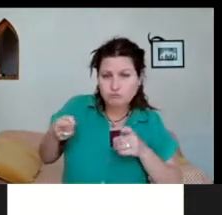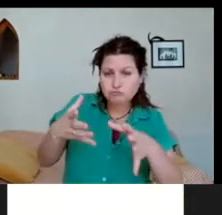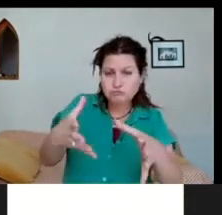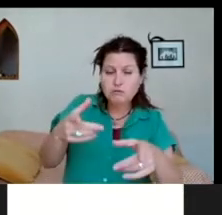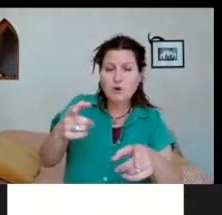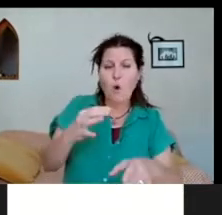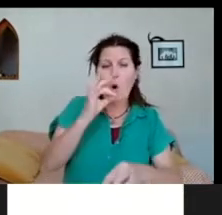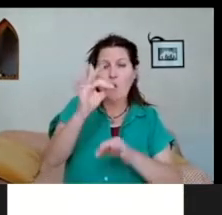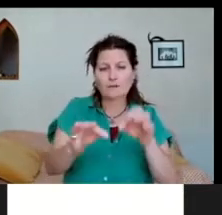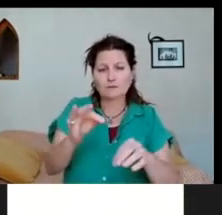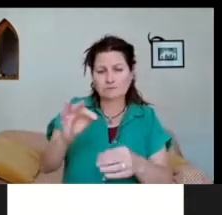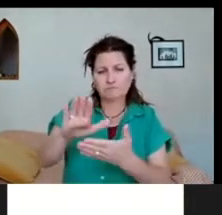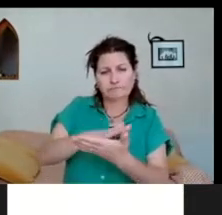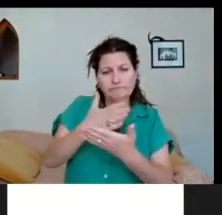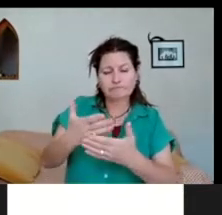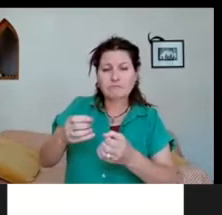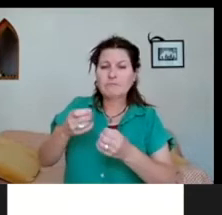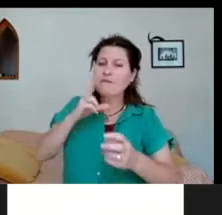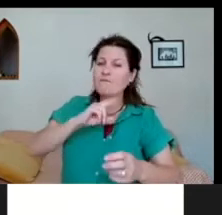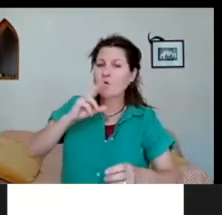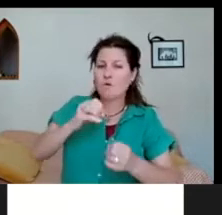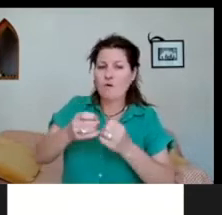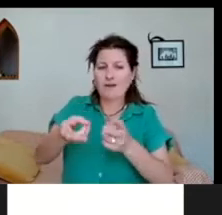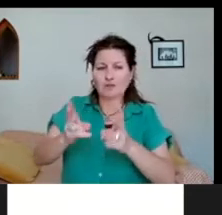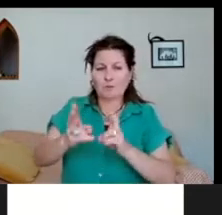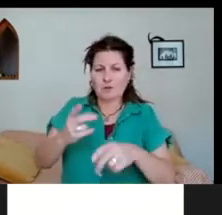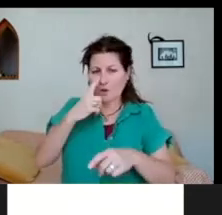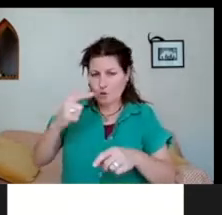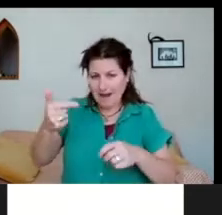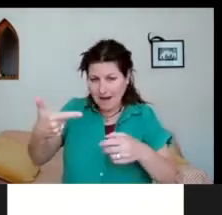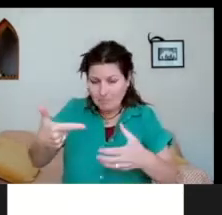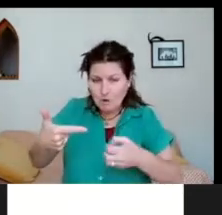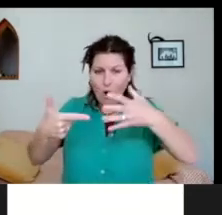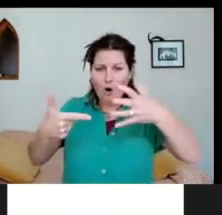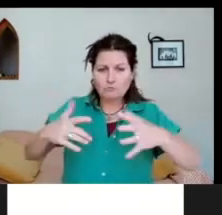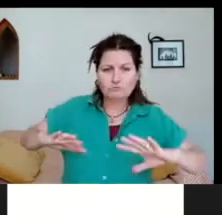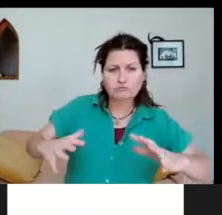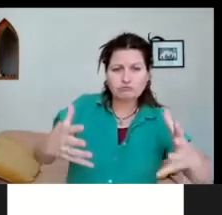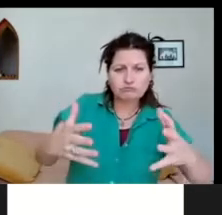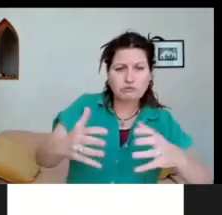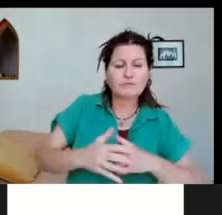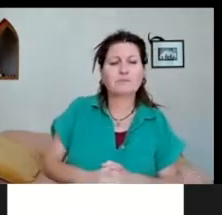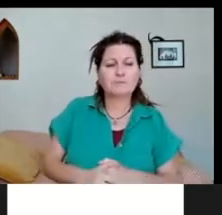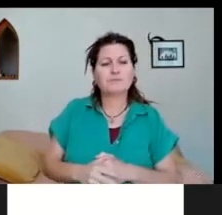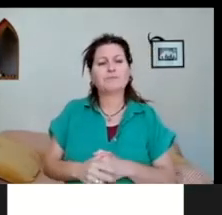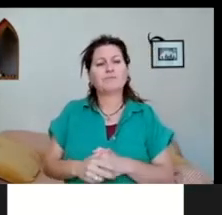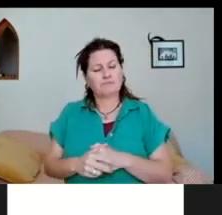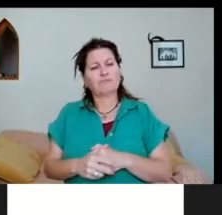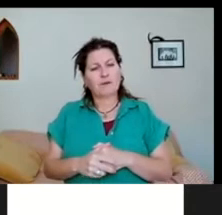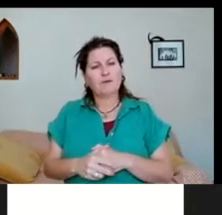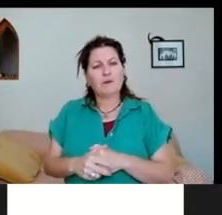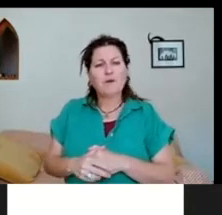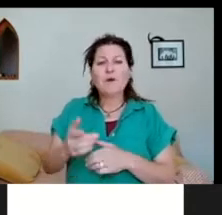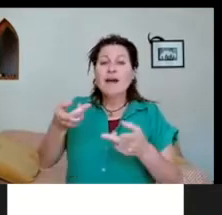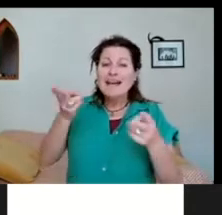There's also in the reaction button the option of speeding up or slowly down the conversation. So if you feel like